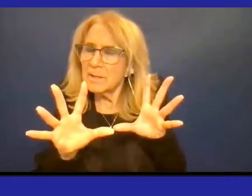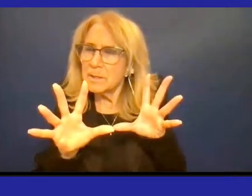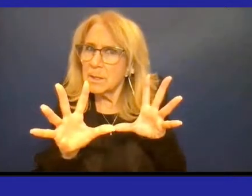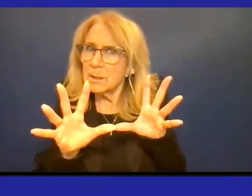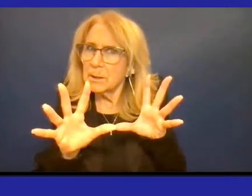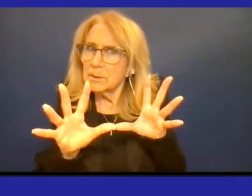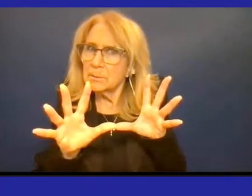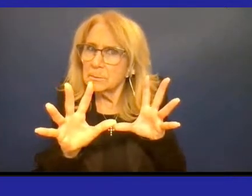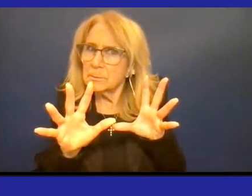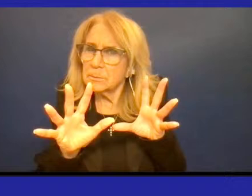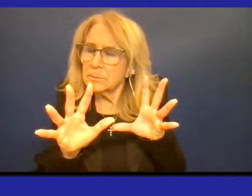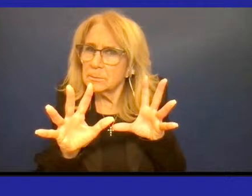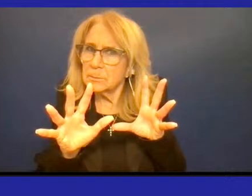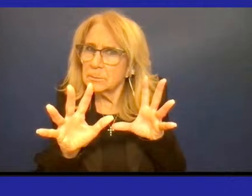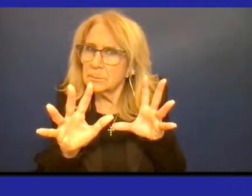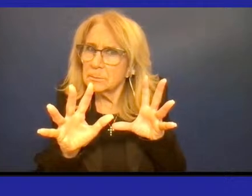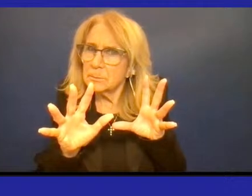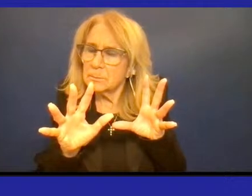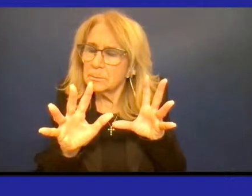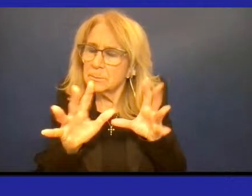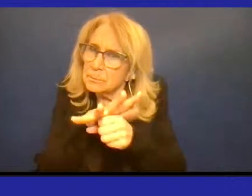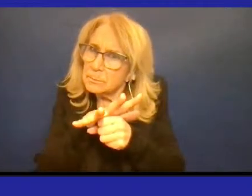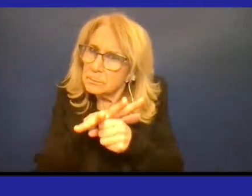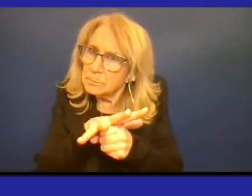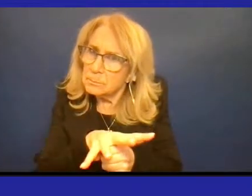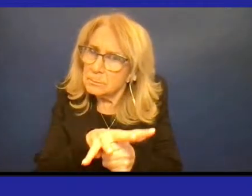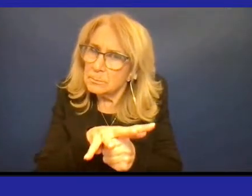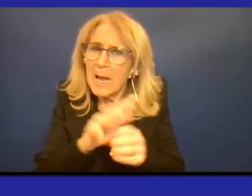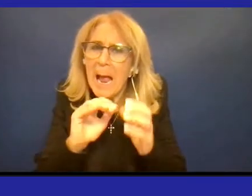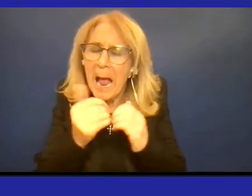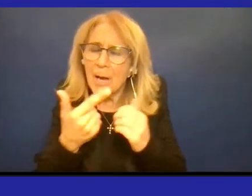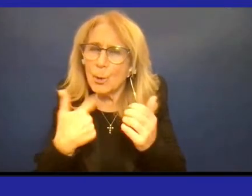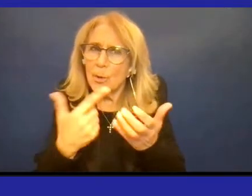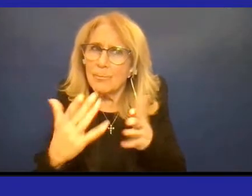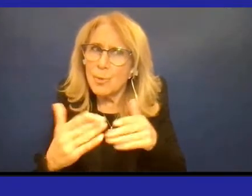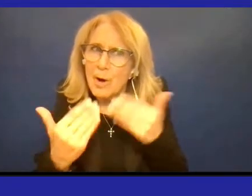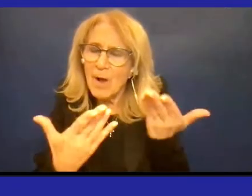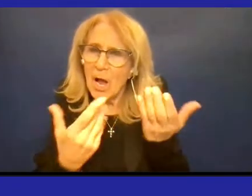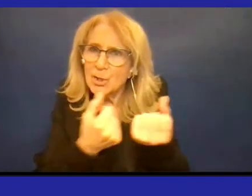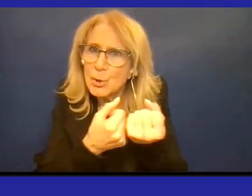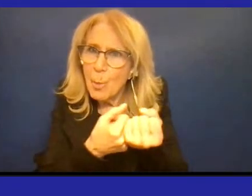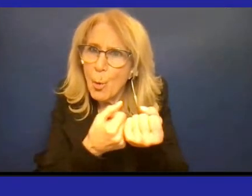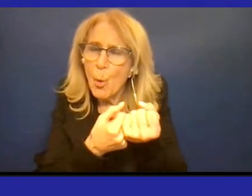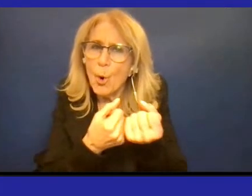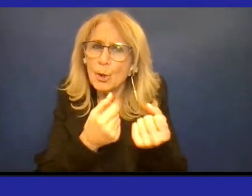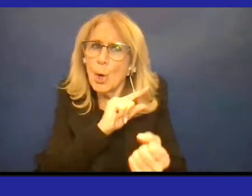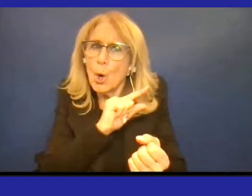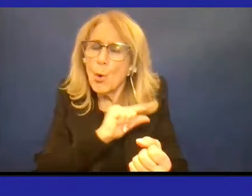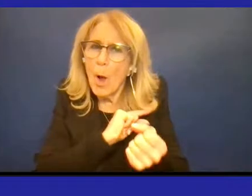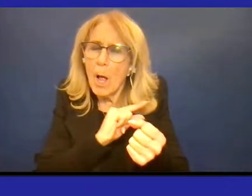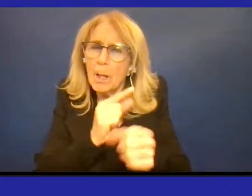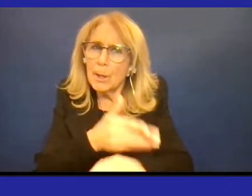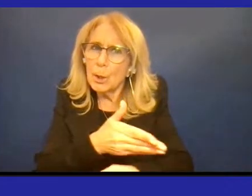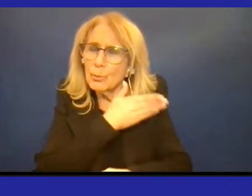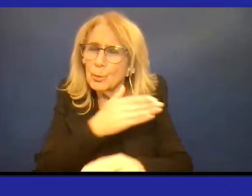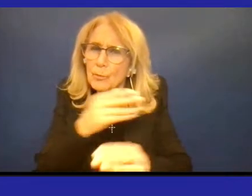to, wrap our arms around them, provide support to do quality improvement projects to improve well-being